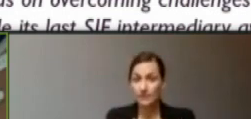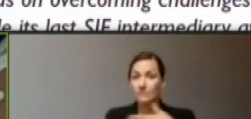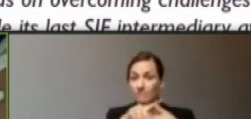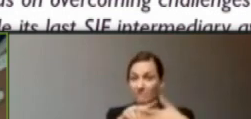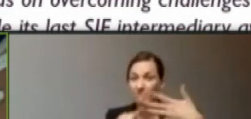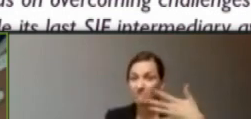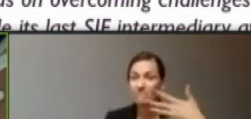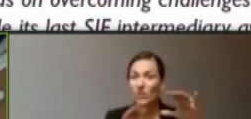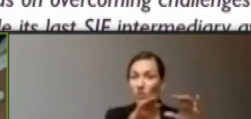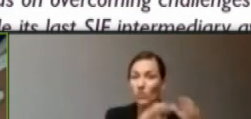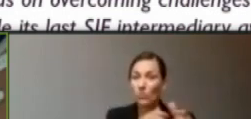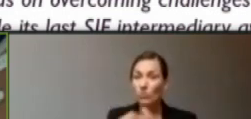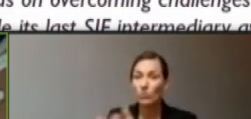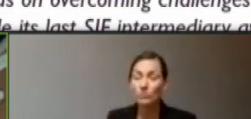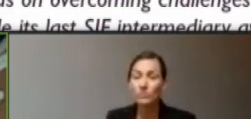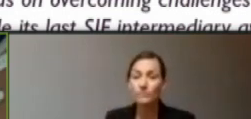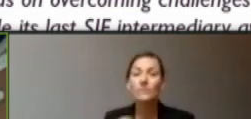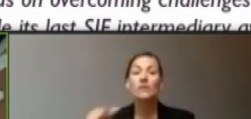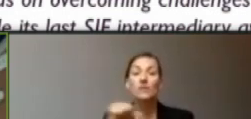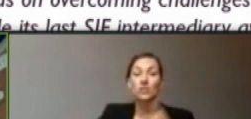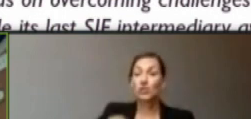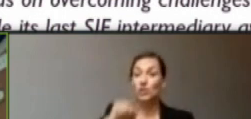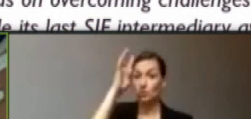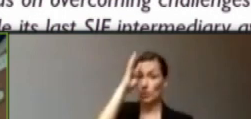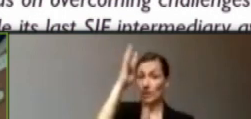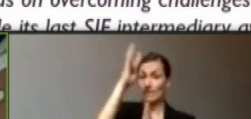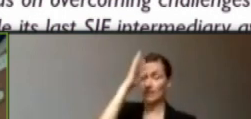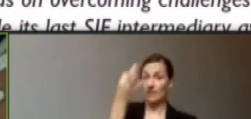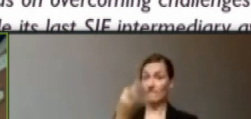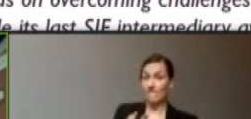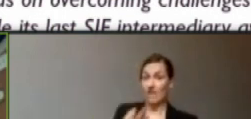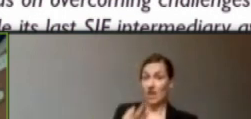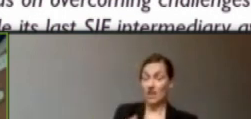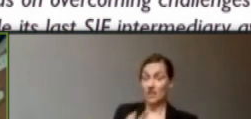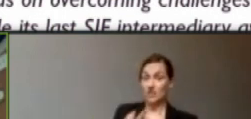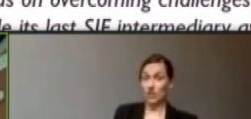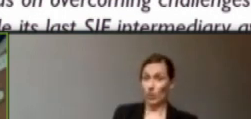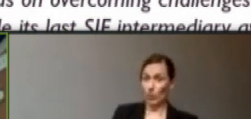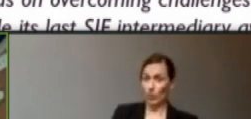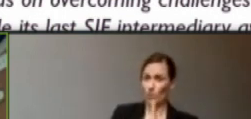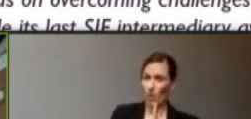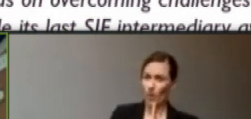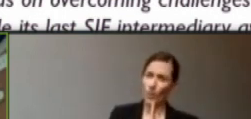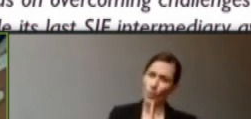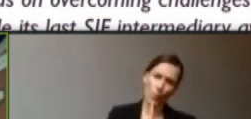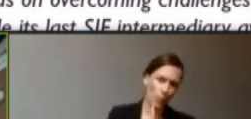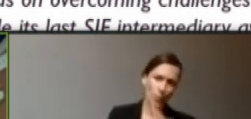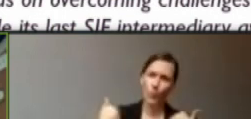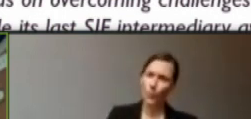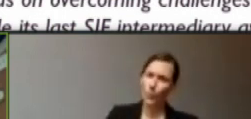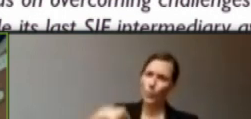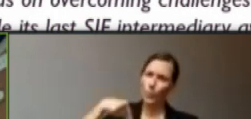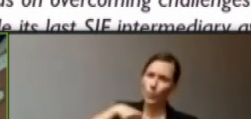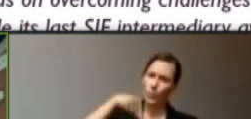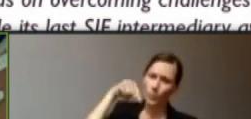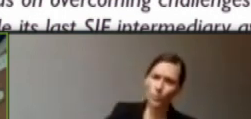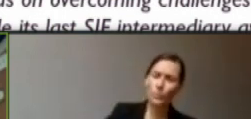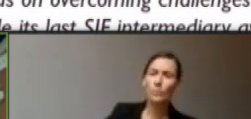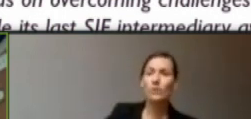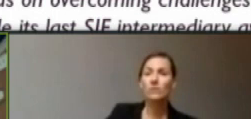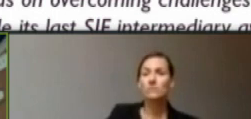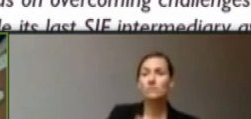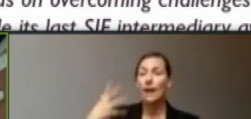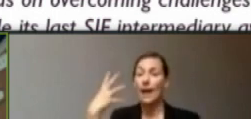And the Social Innovation Fund grantees require a very rigorous